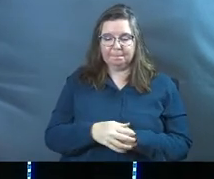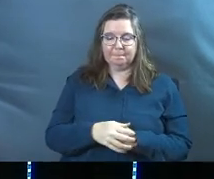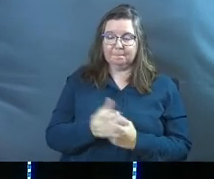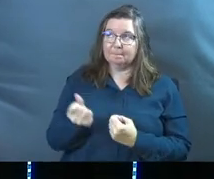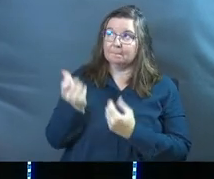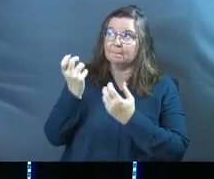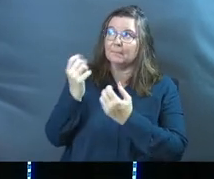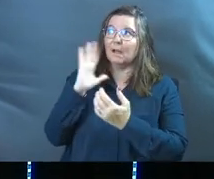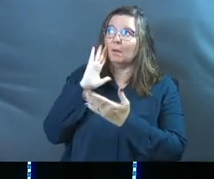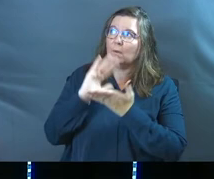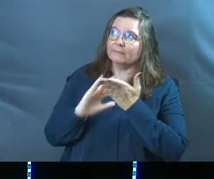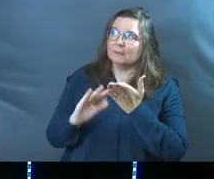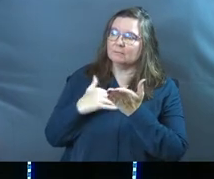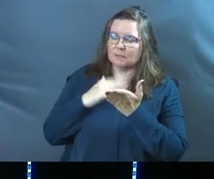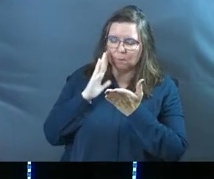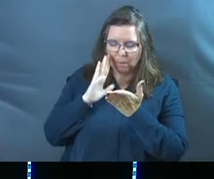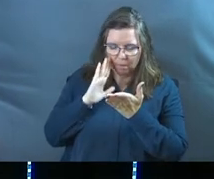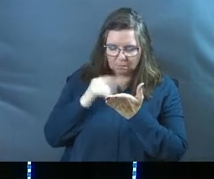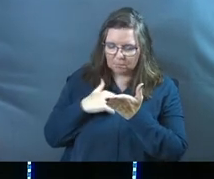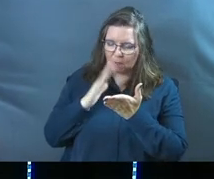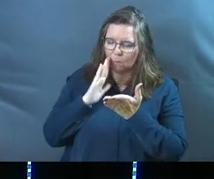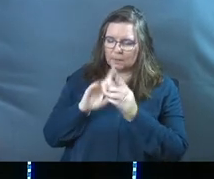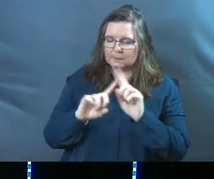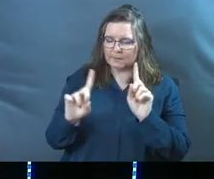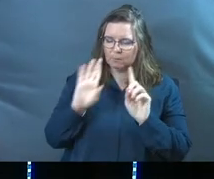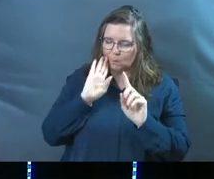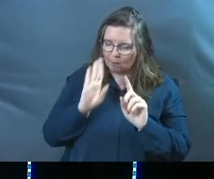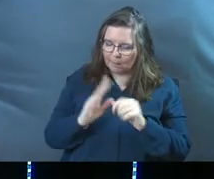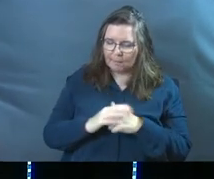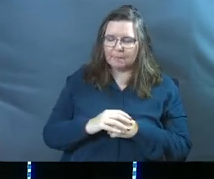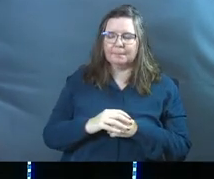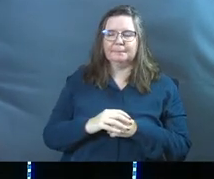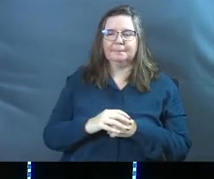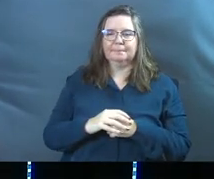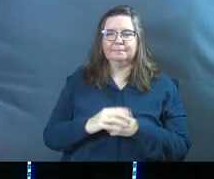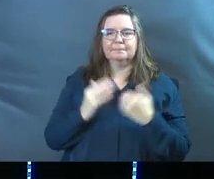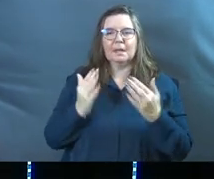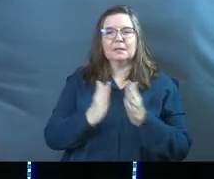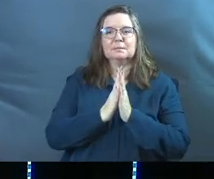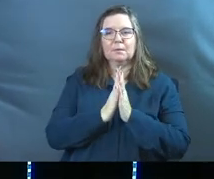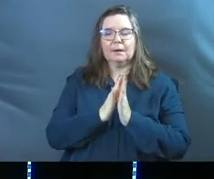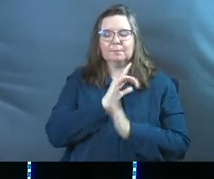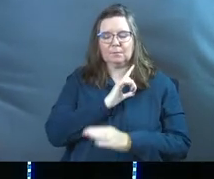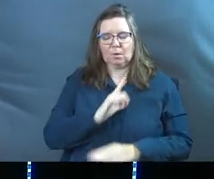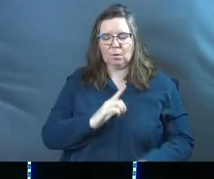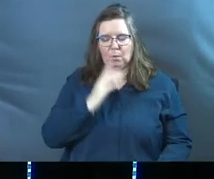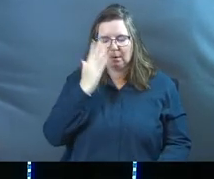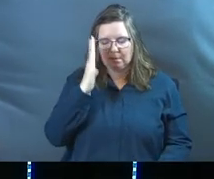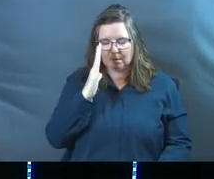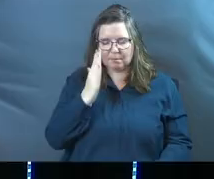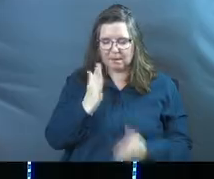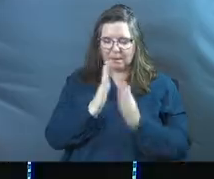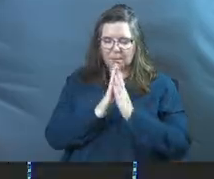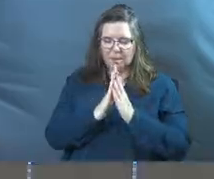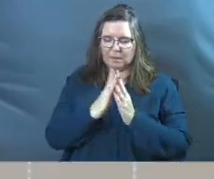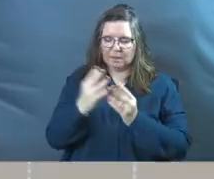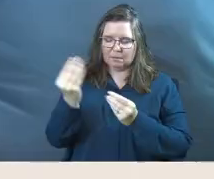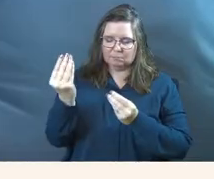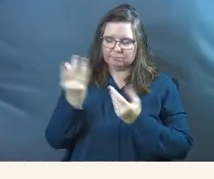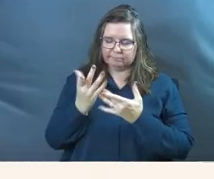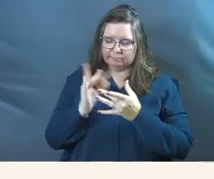Say, I will forgive. I will do this differently. Let's pray. Lord God, I pray that you would